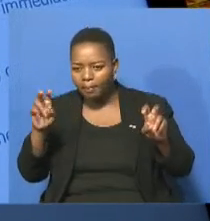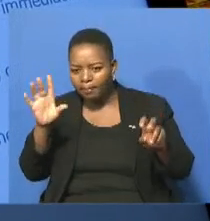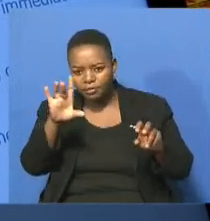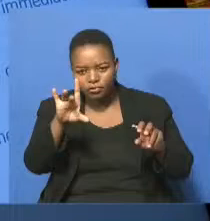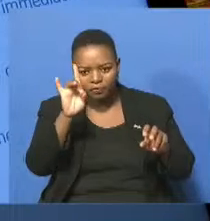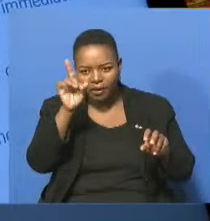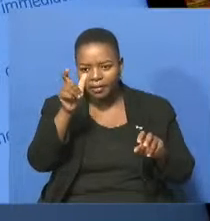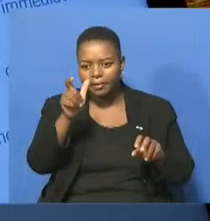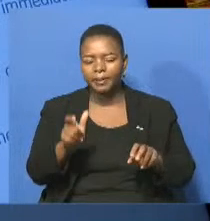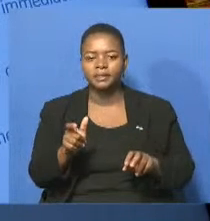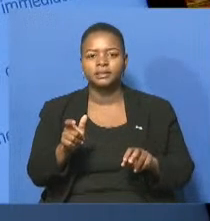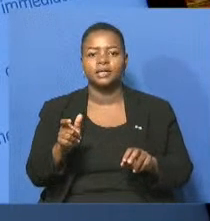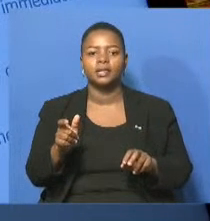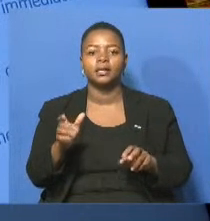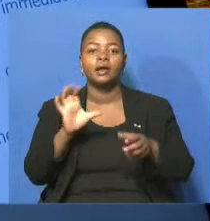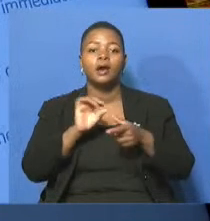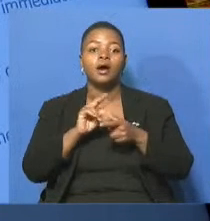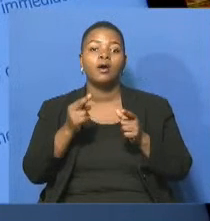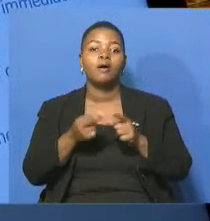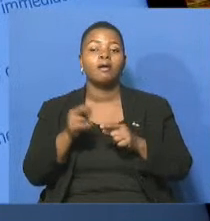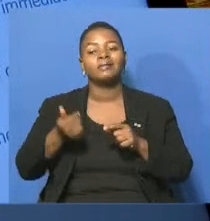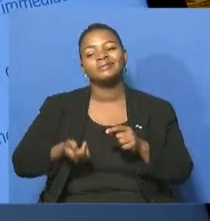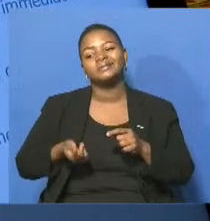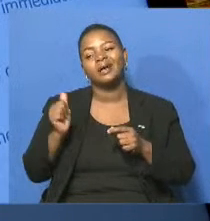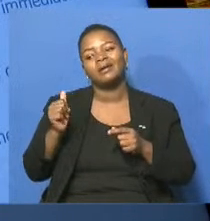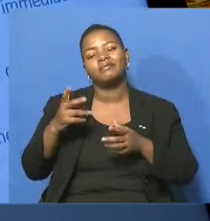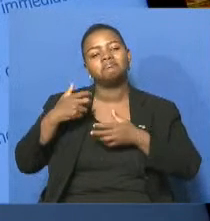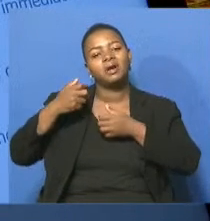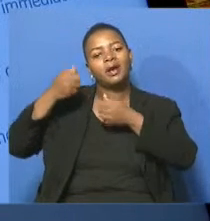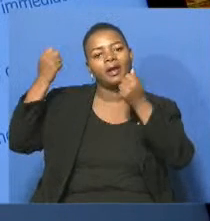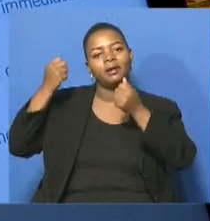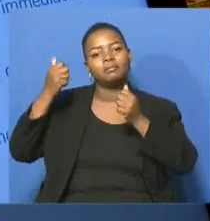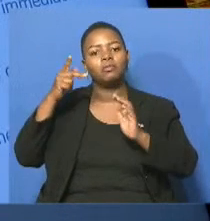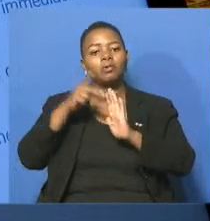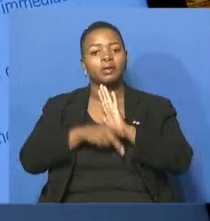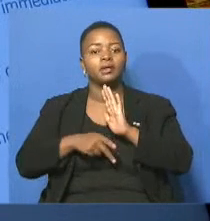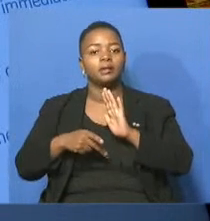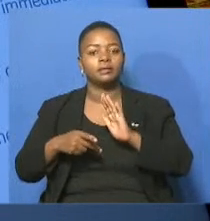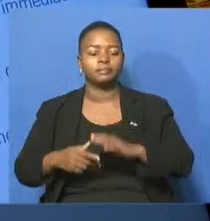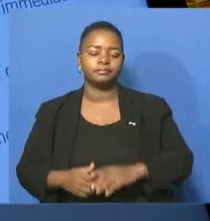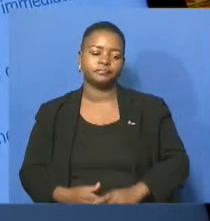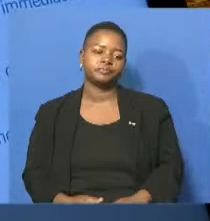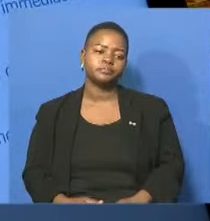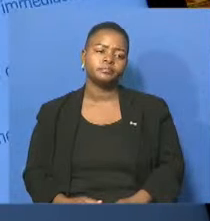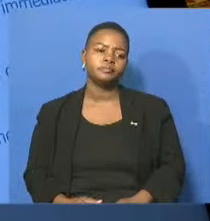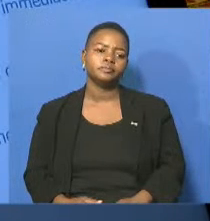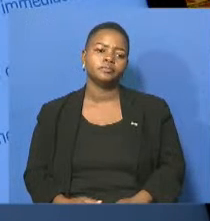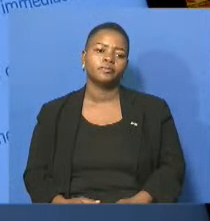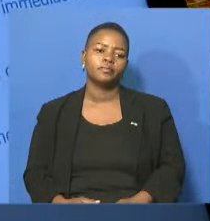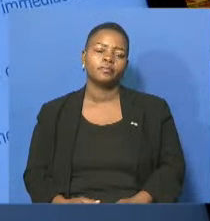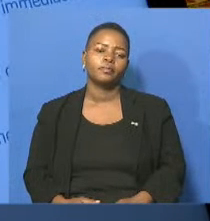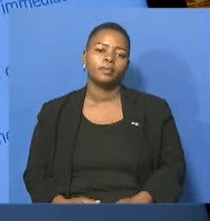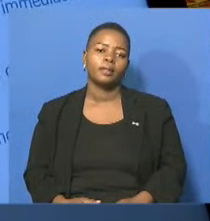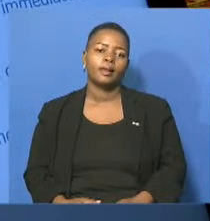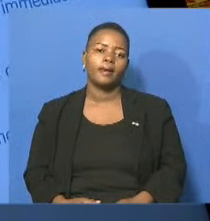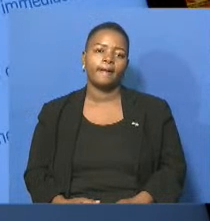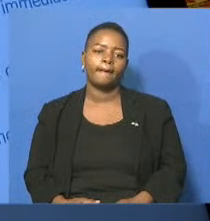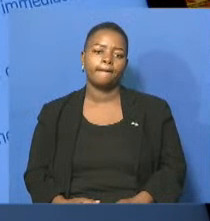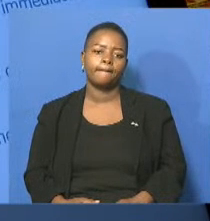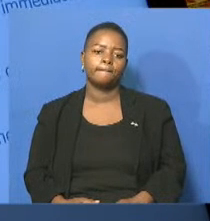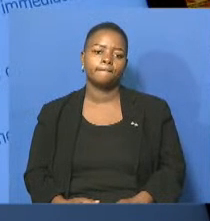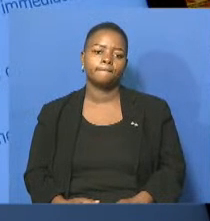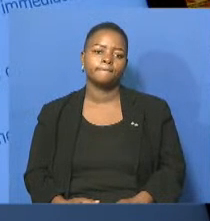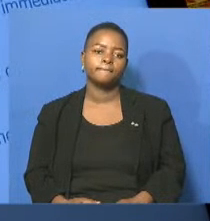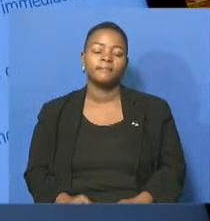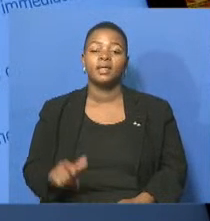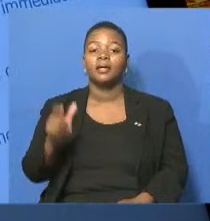them, or they've killed themselves. The typical individual